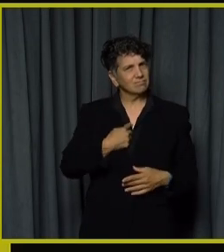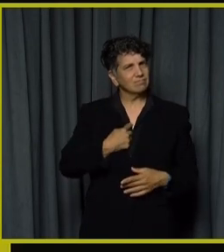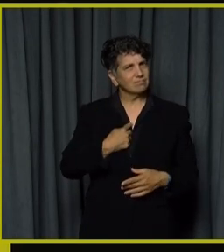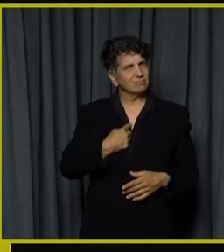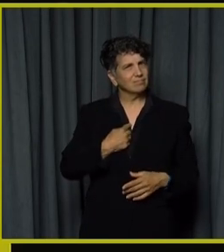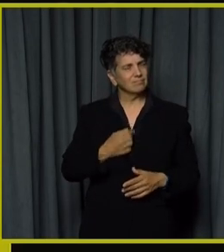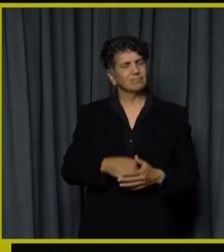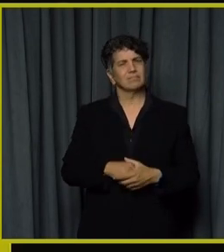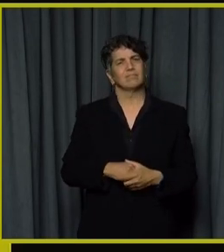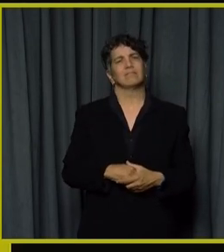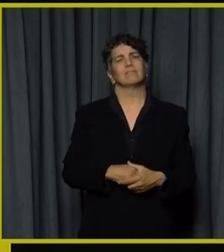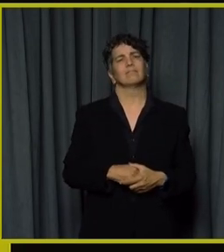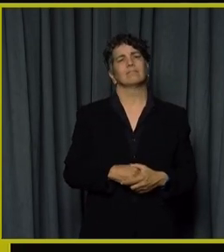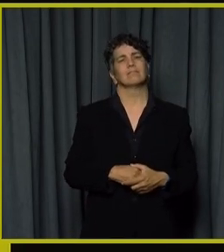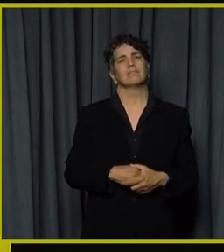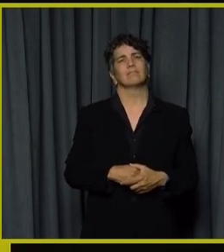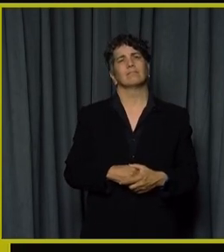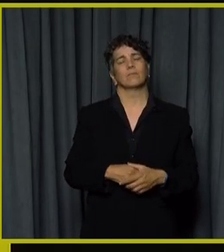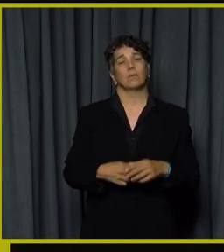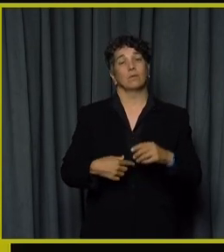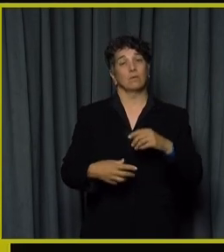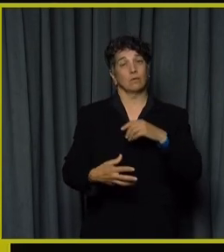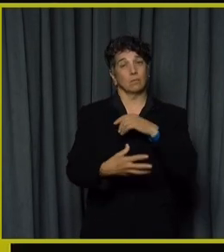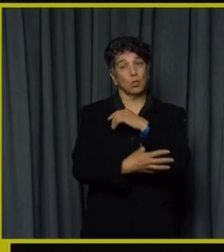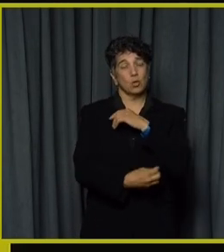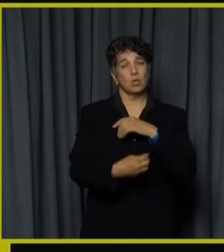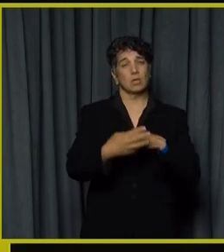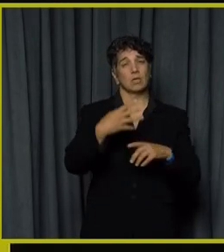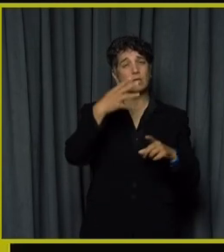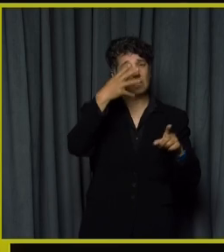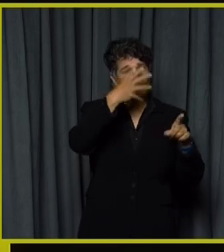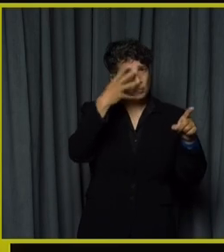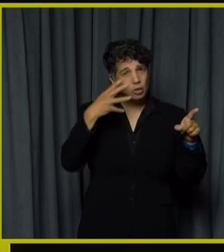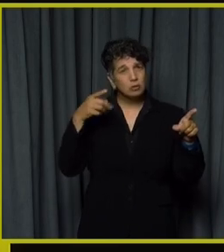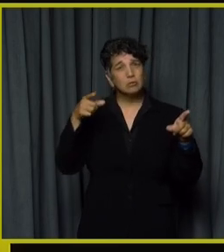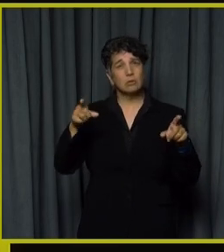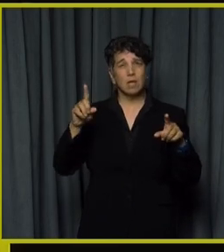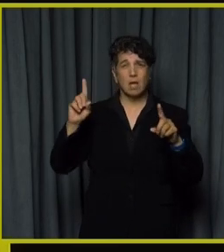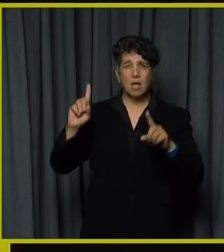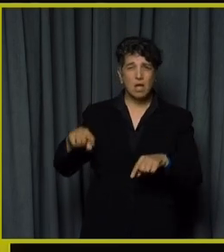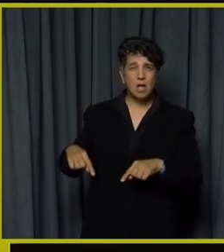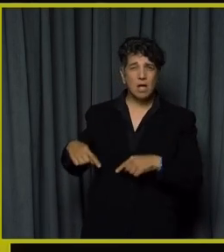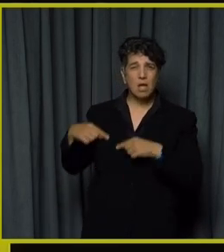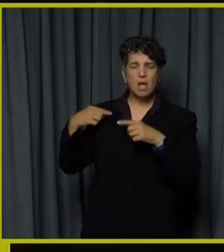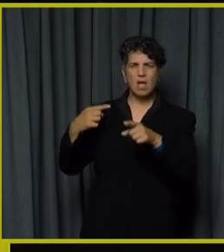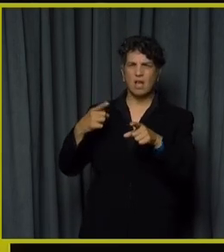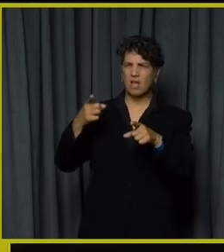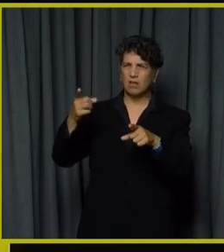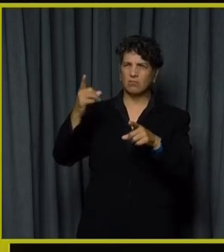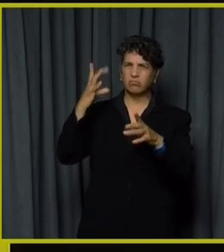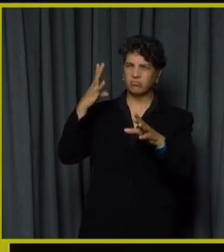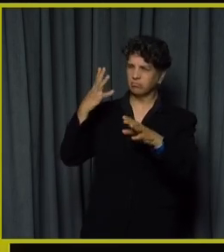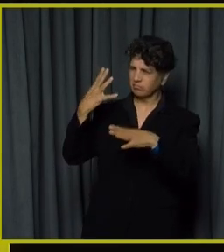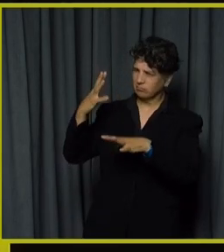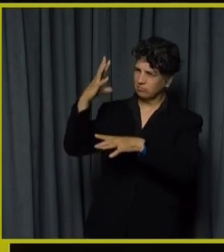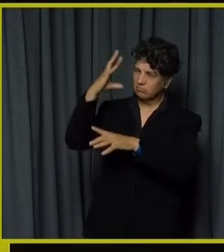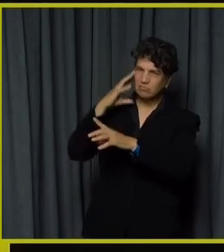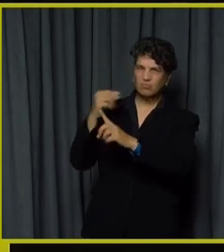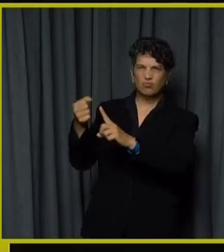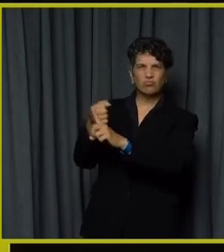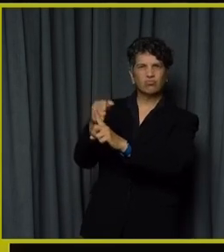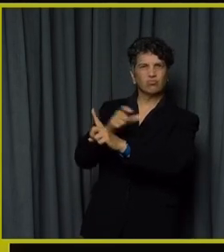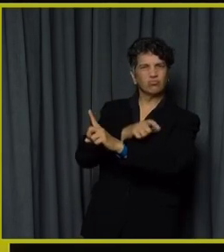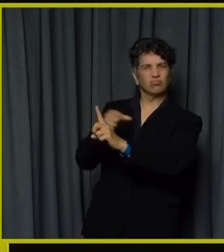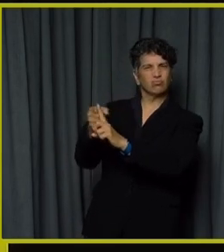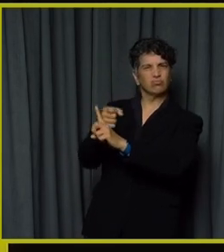poor, immigrants, victims of racist police violence, young people have been blamed for